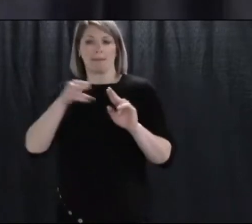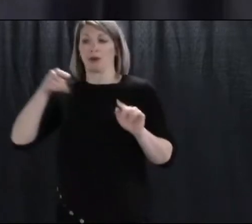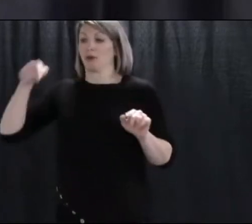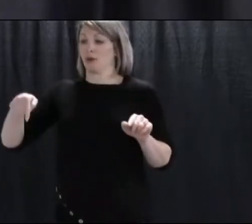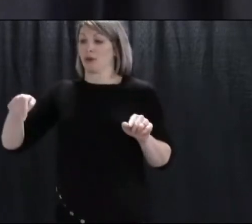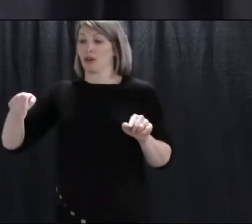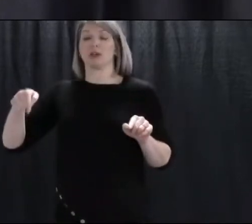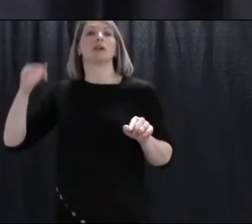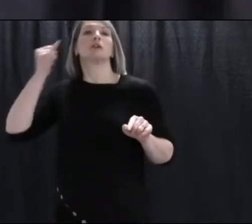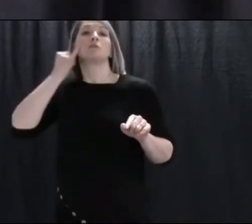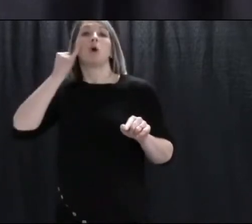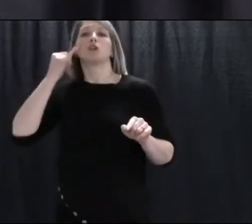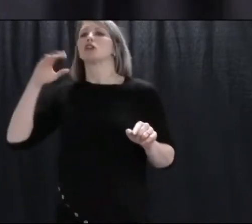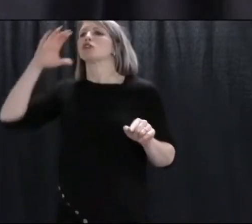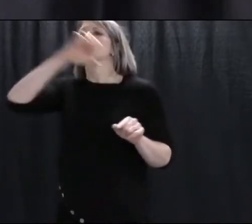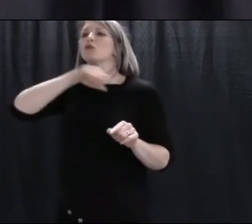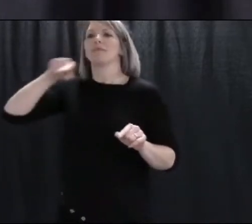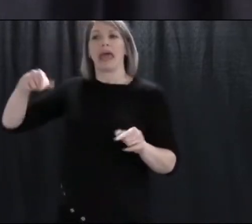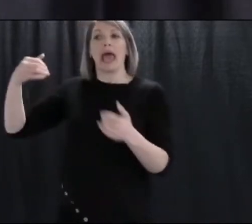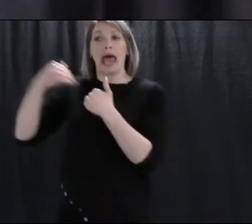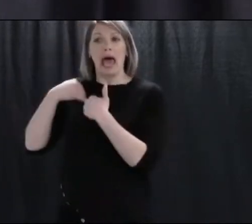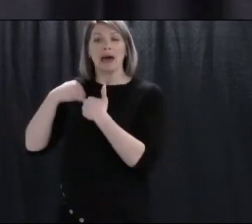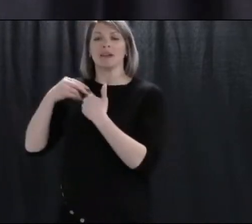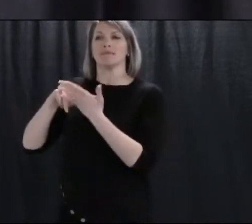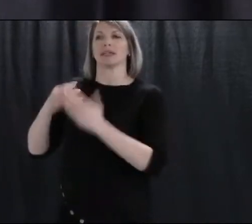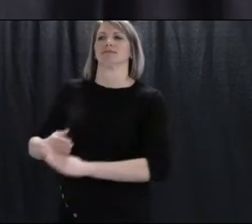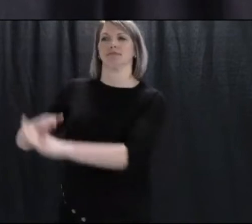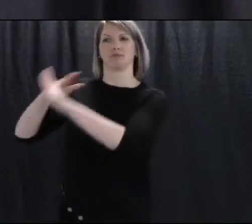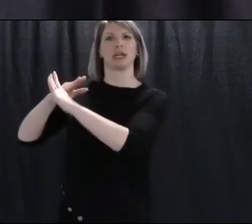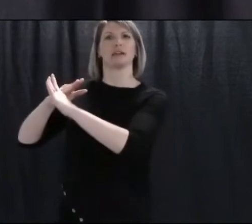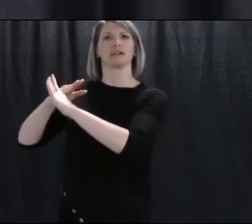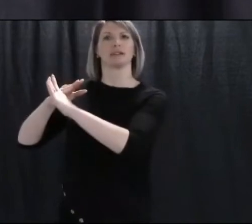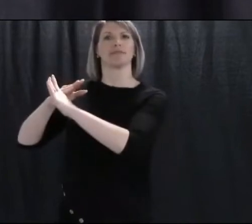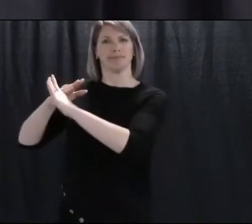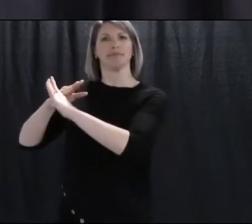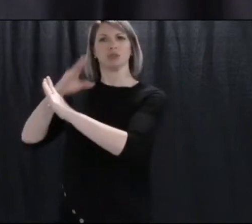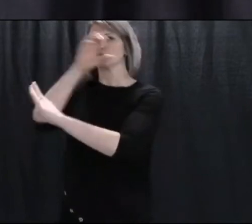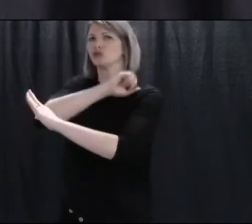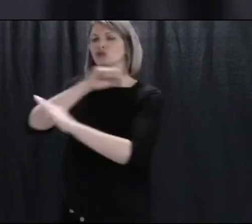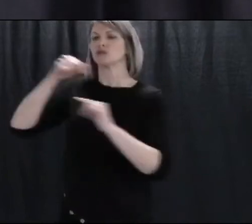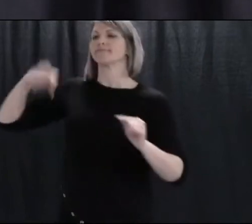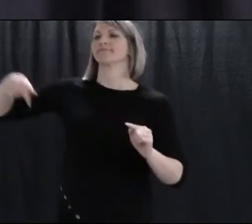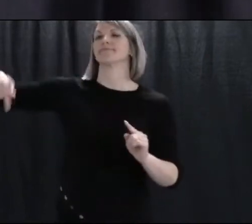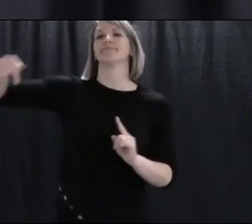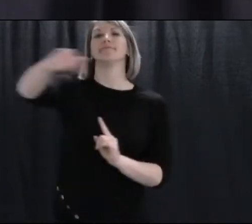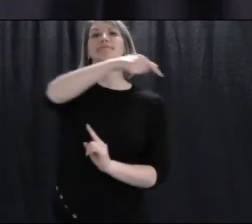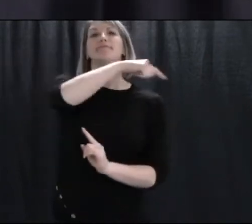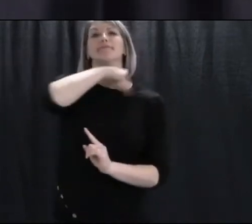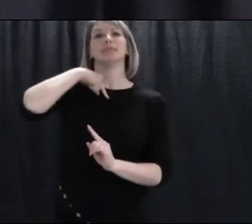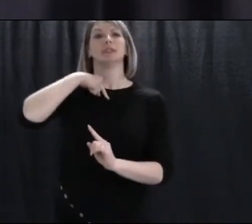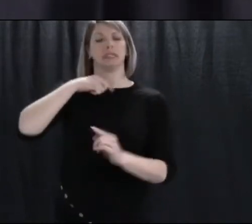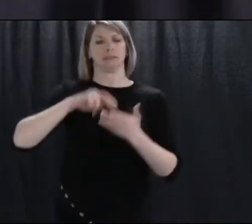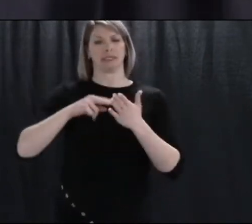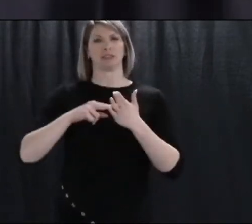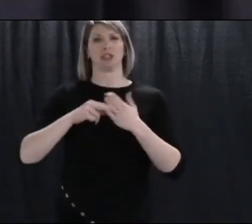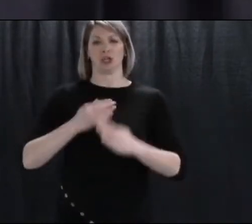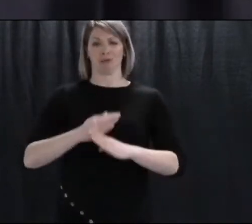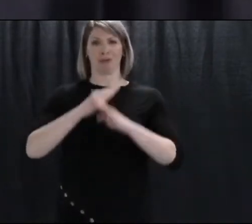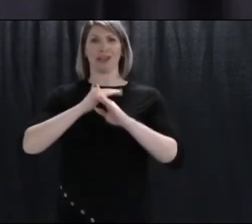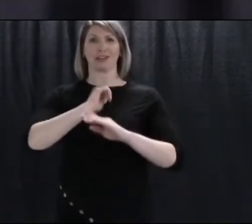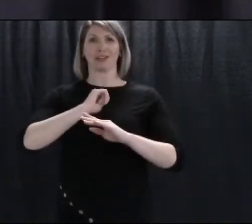has this virus. You have been potentially exposed to this virus, and behave accordingly.